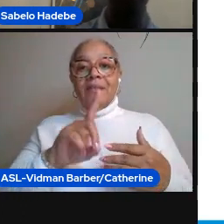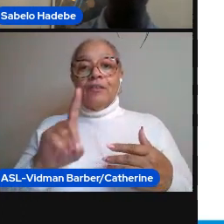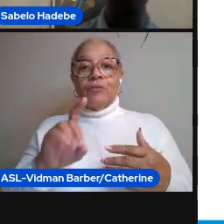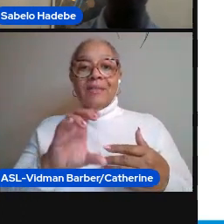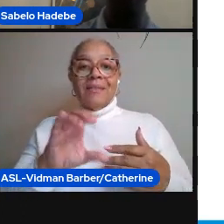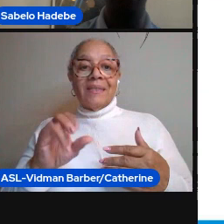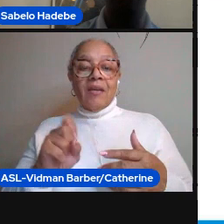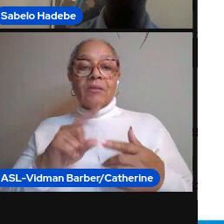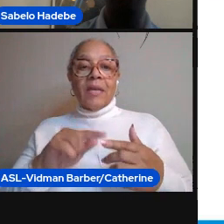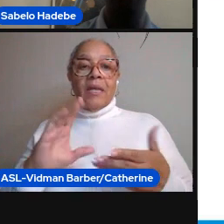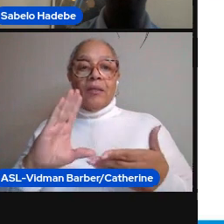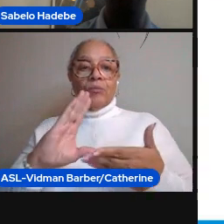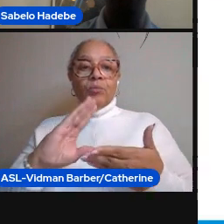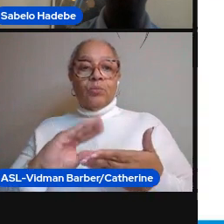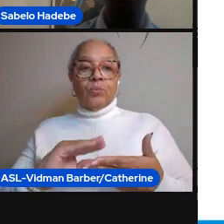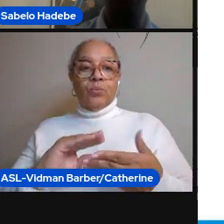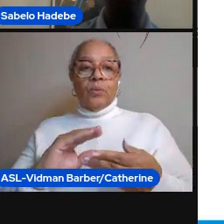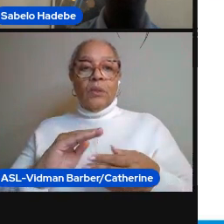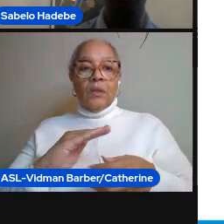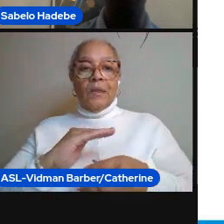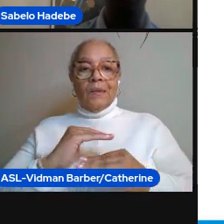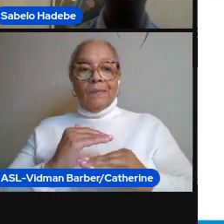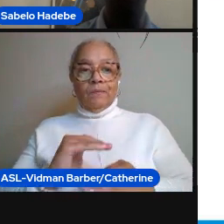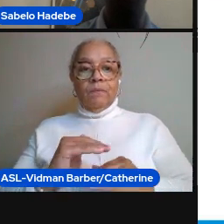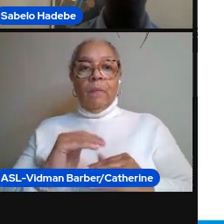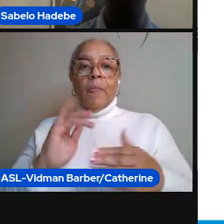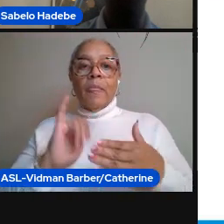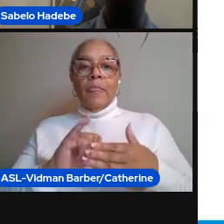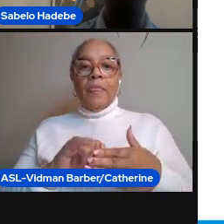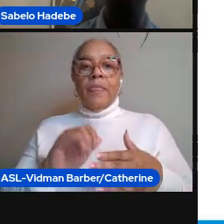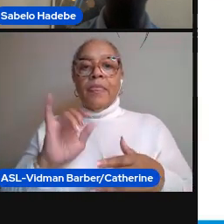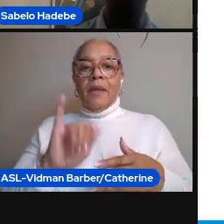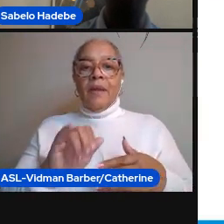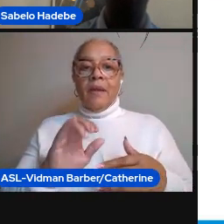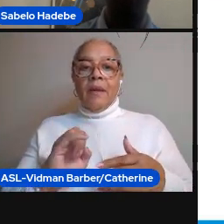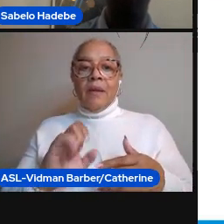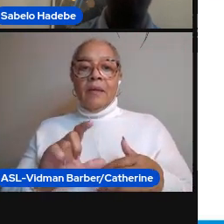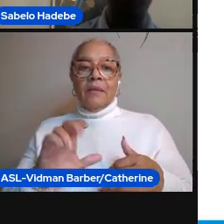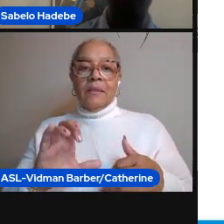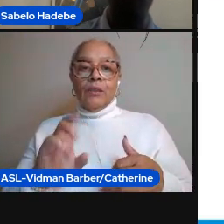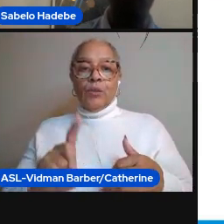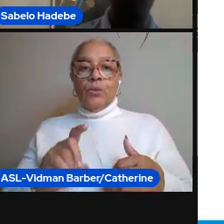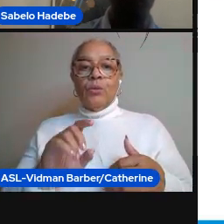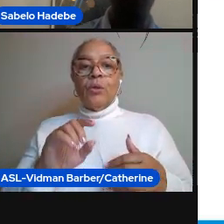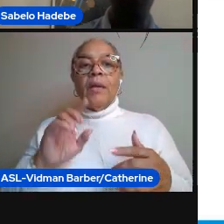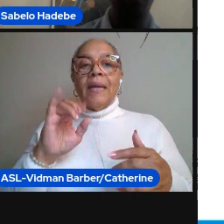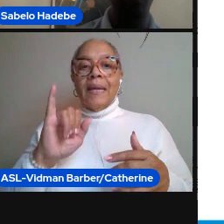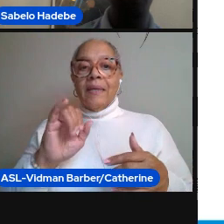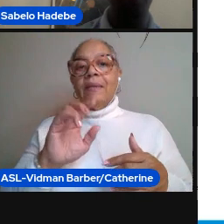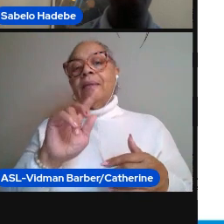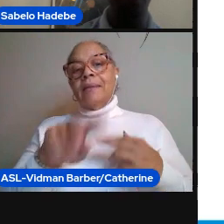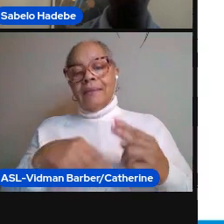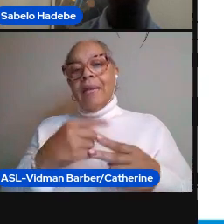suppress this aberrant Th2 immunity that you find in the knockout.